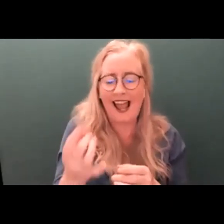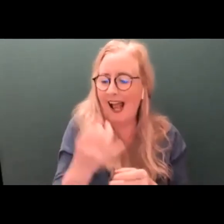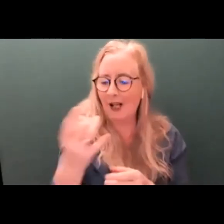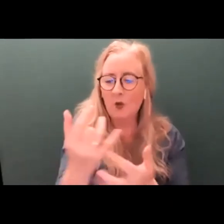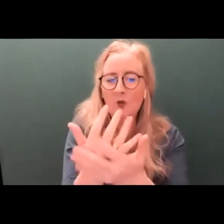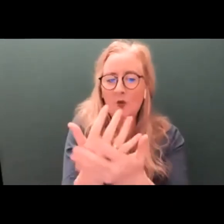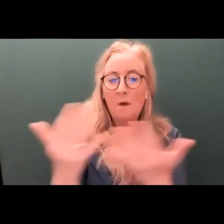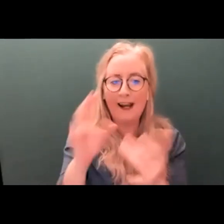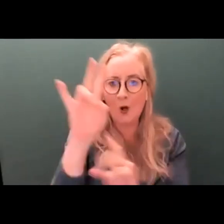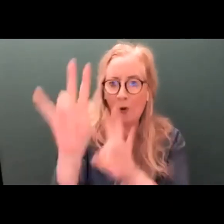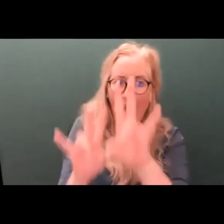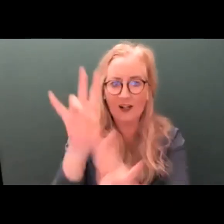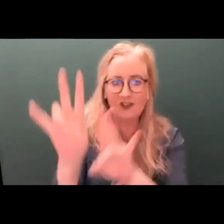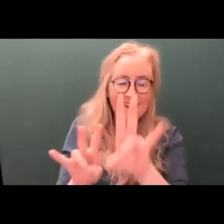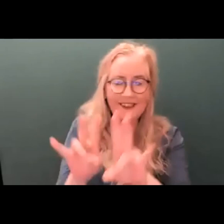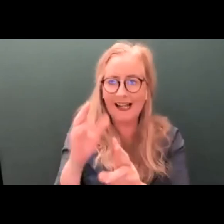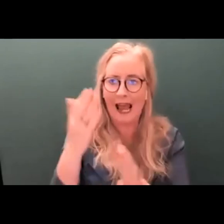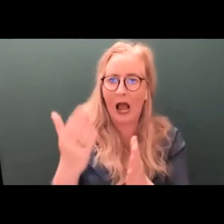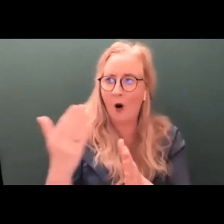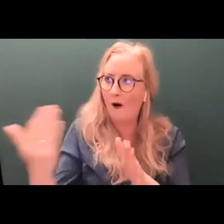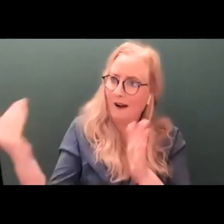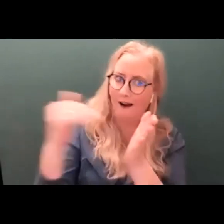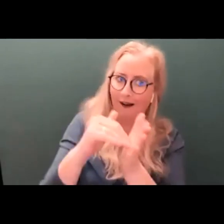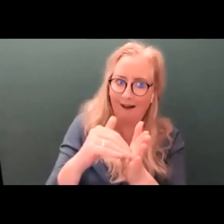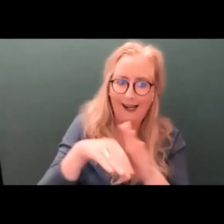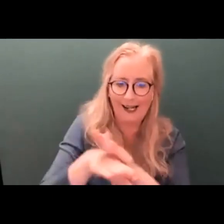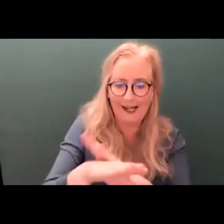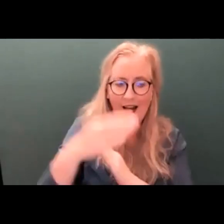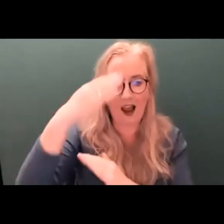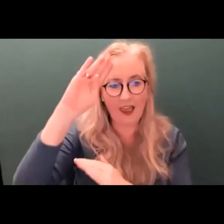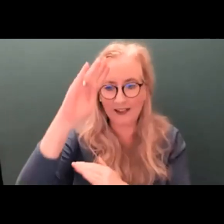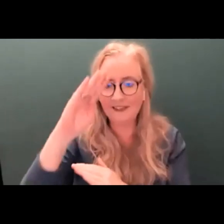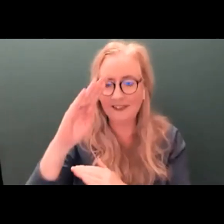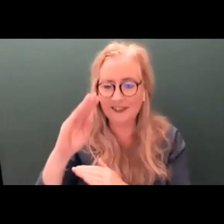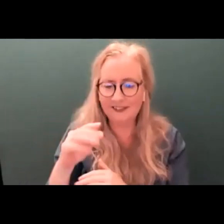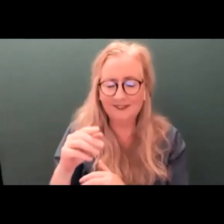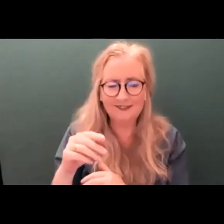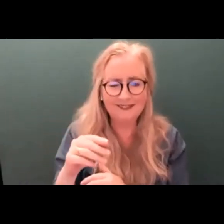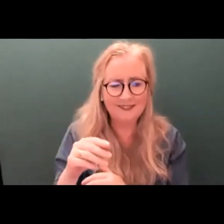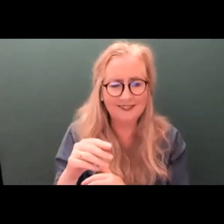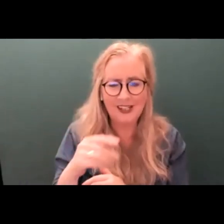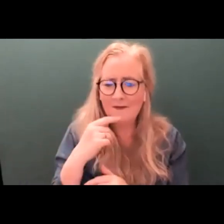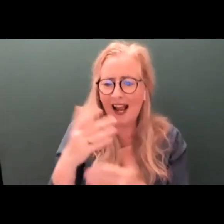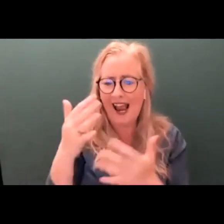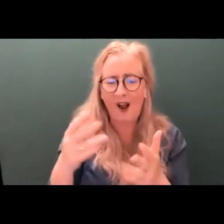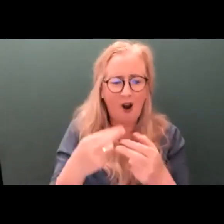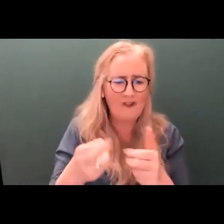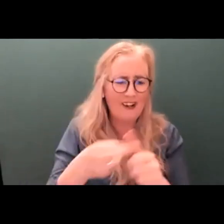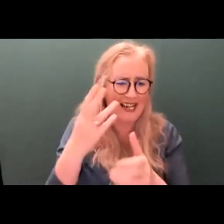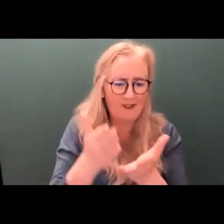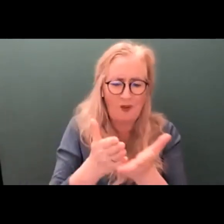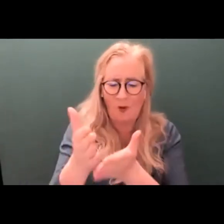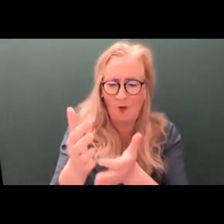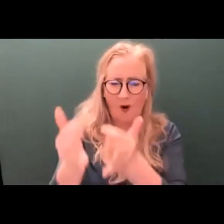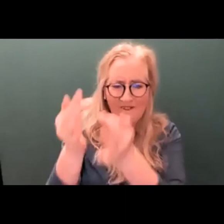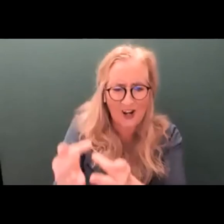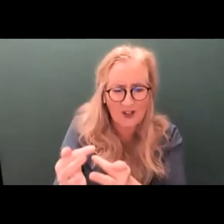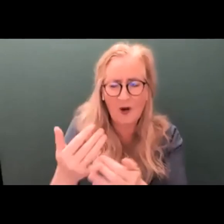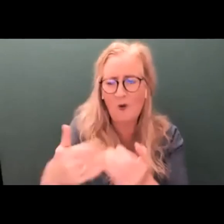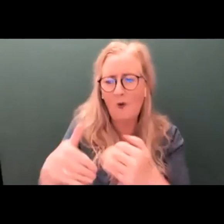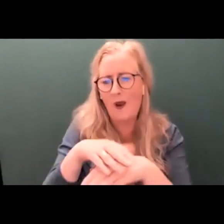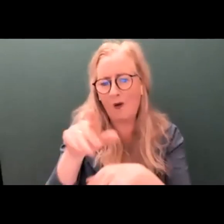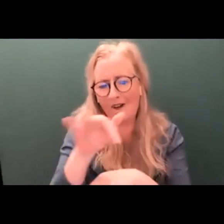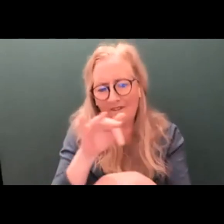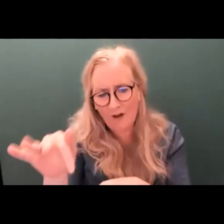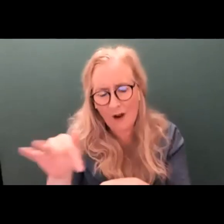In getting to Ireland, whatever way they got here, they would have been met by officialdom and asked, you know, where are you from?